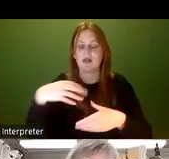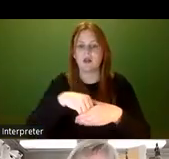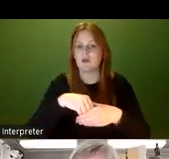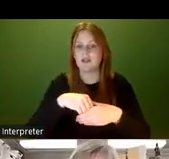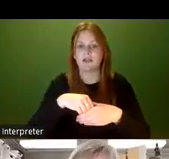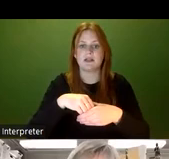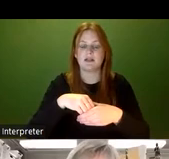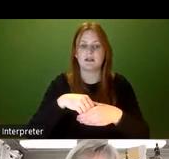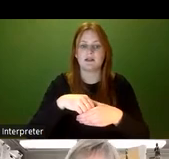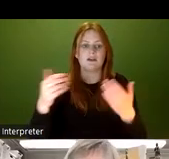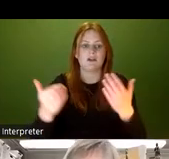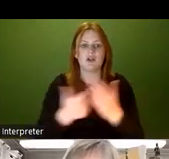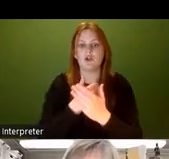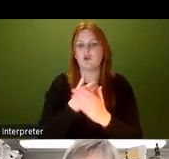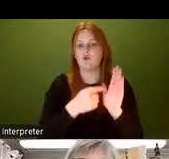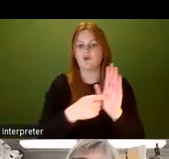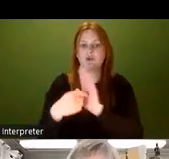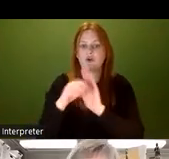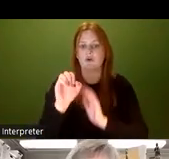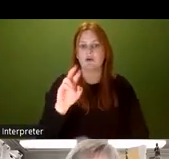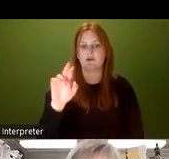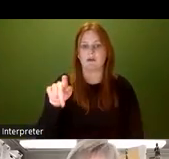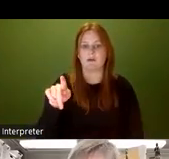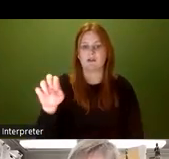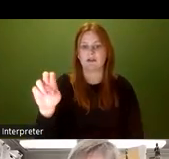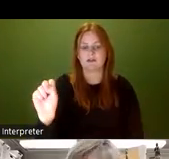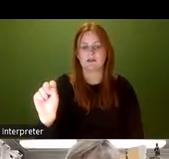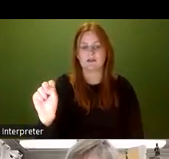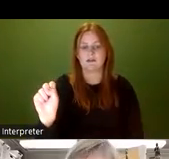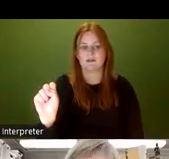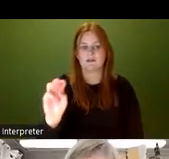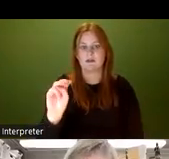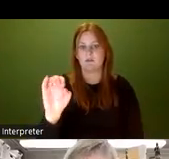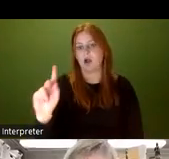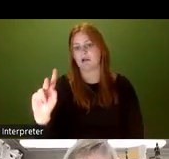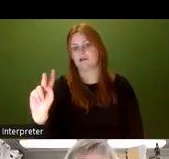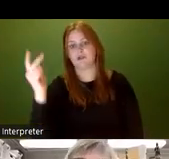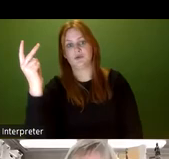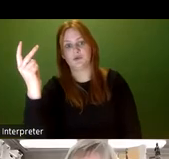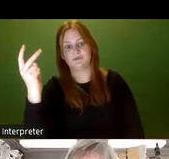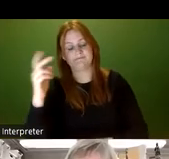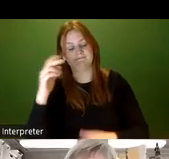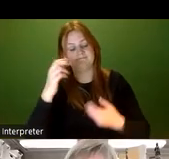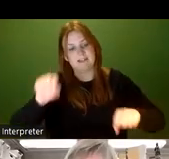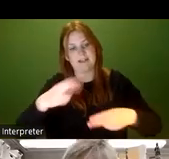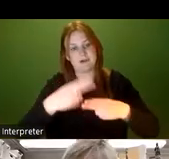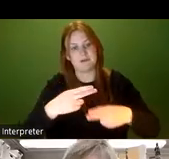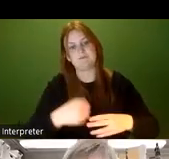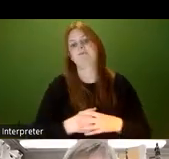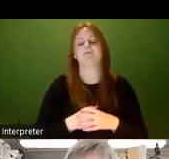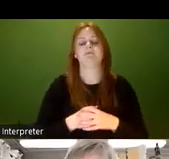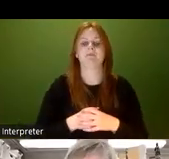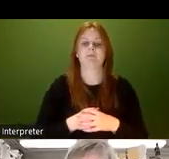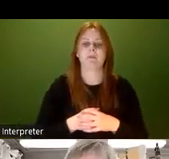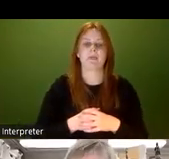new iteration of Eruptions, Eruptions Mach 2, I could call it. One